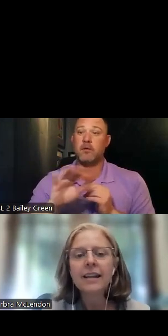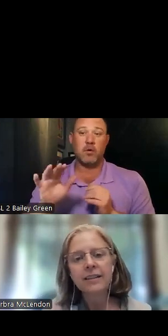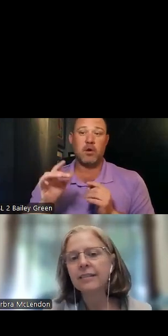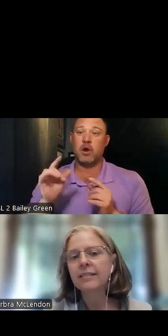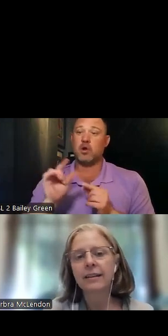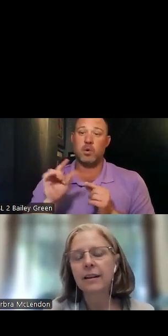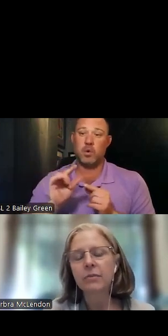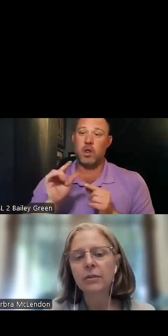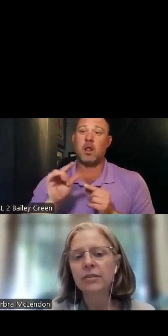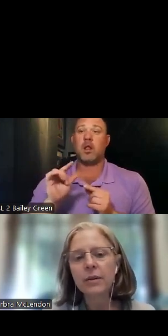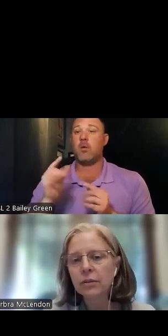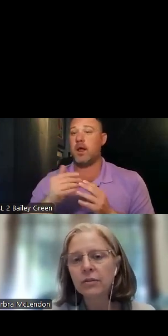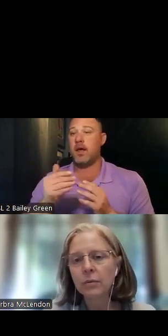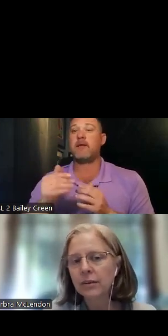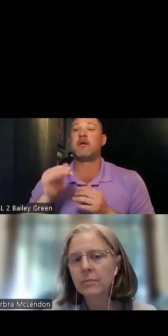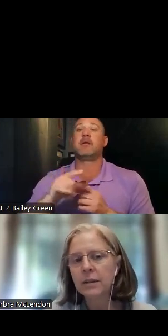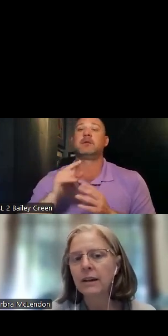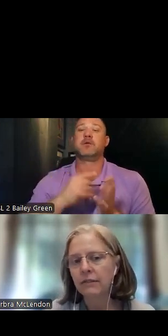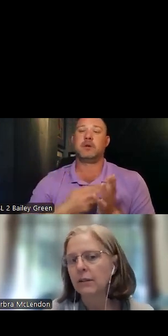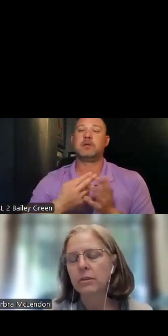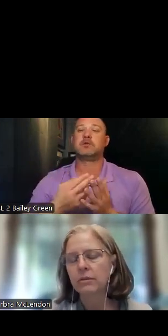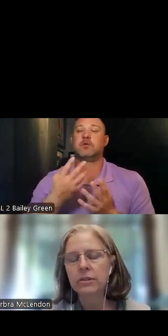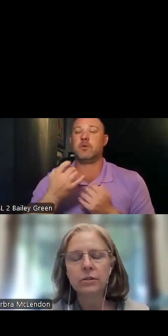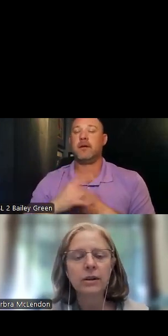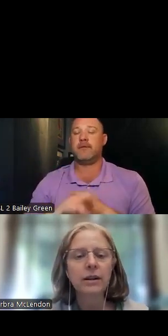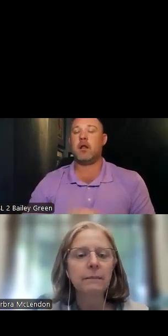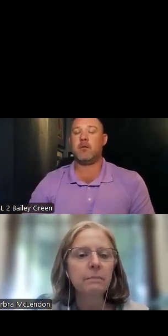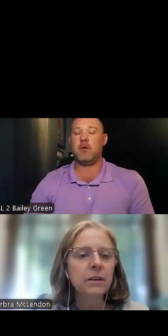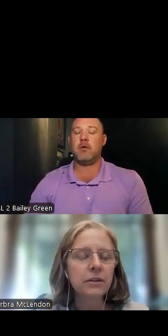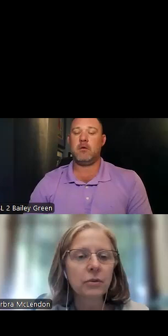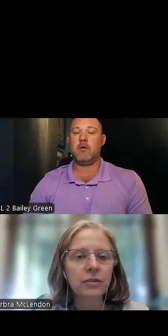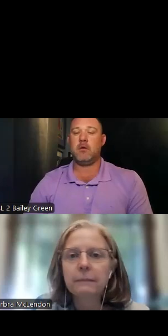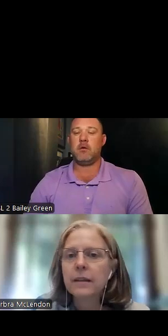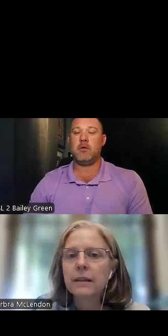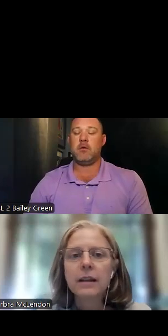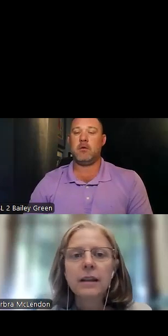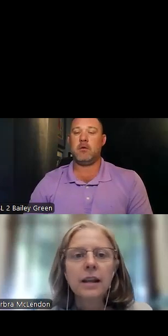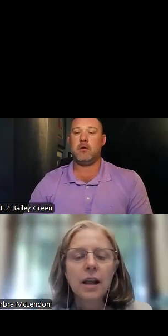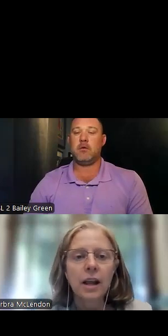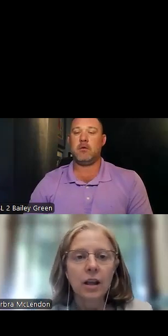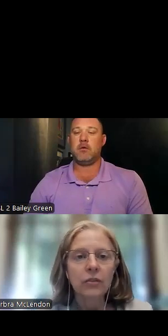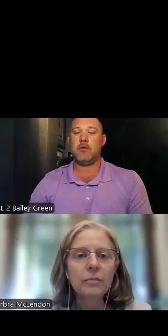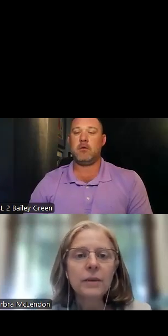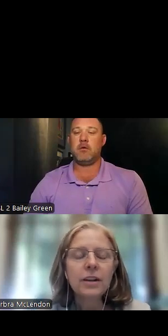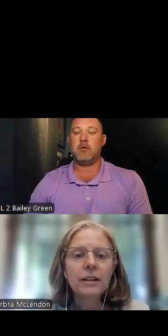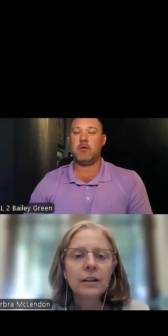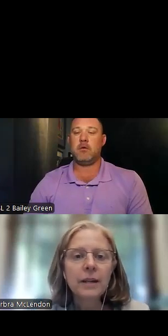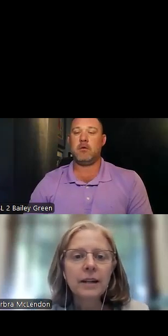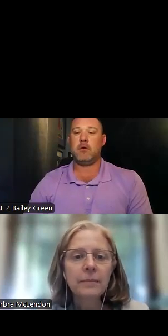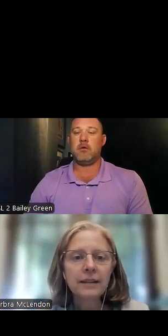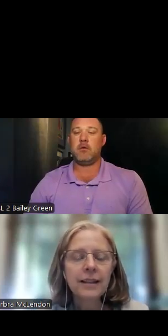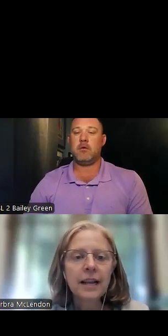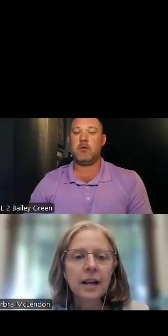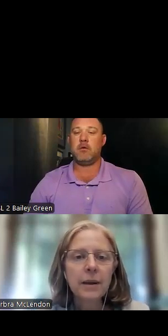things. This is a resource that we do still want to be available to individuals. So I'm going to talk a little